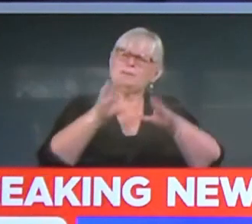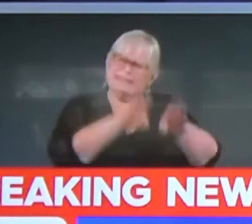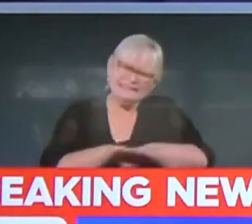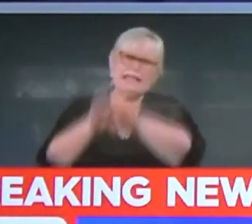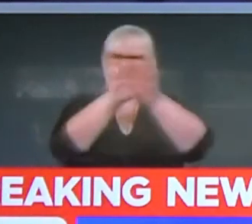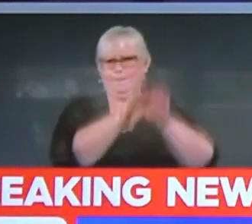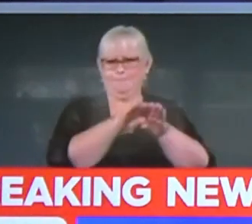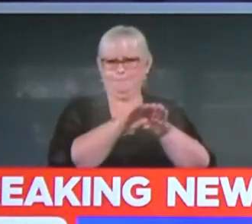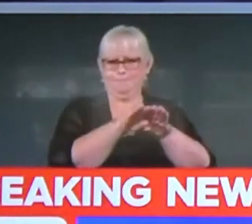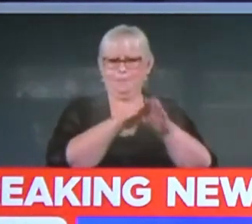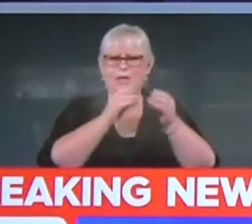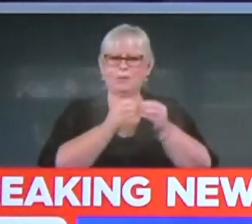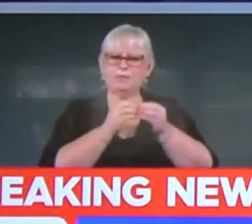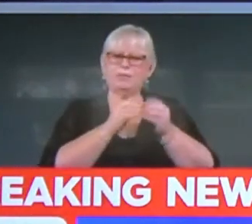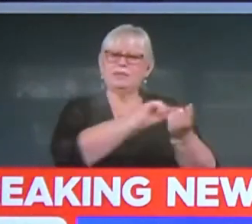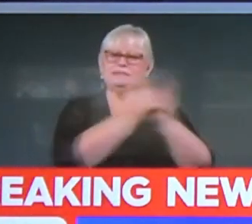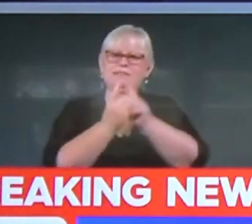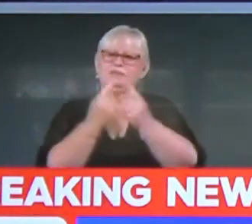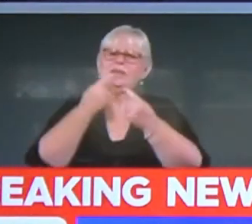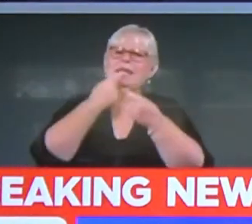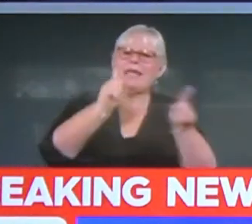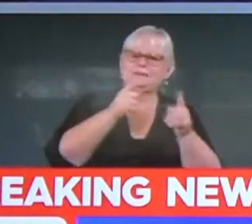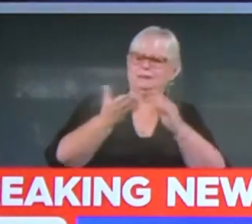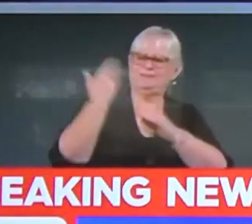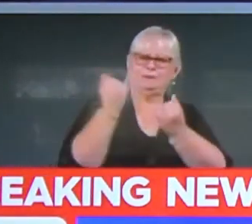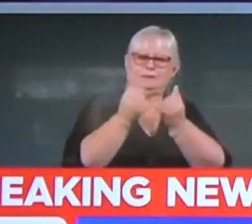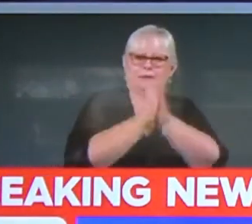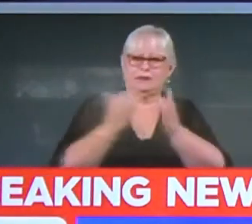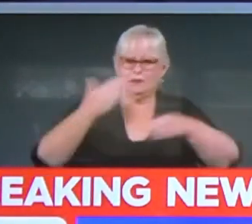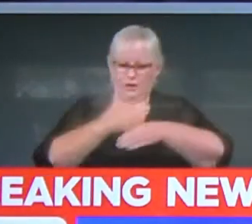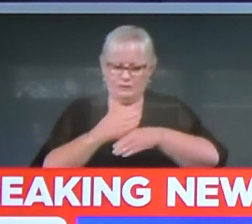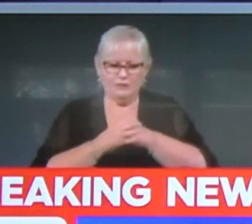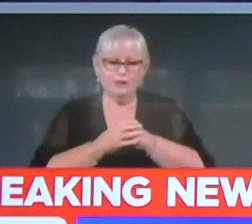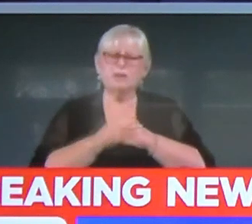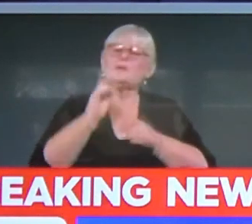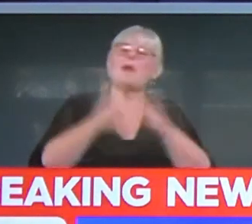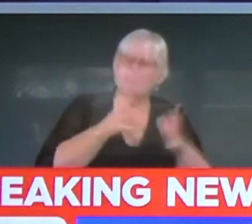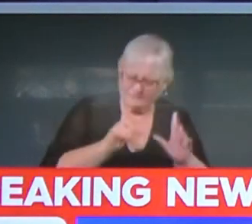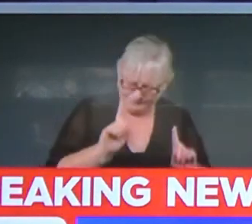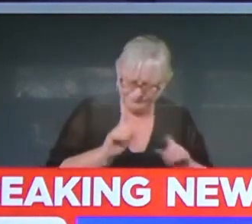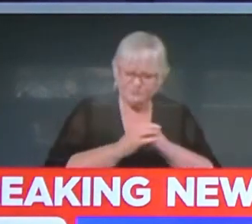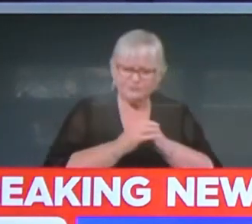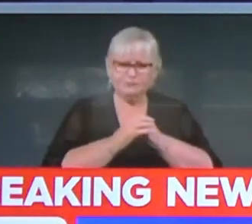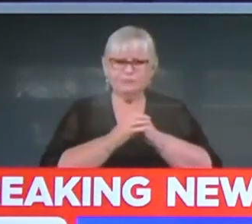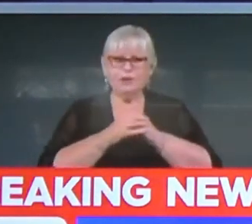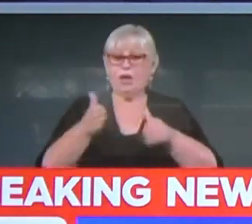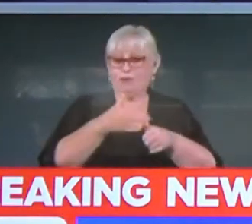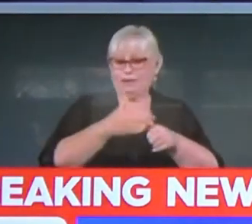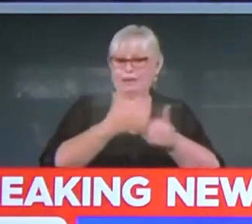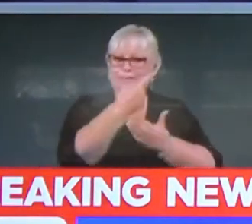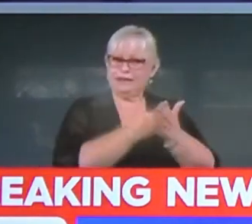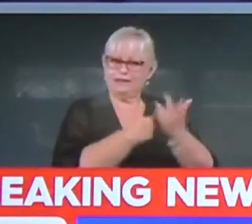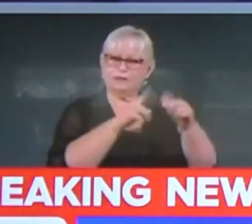consistent with the types of measures that we announced on Sunday night. What I mean by that is there was an initial list